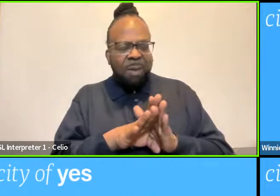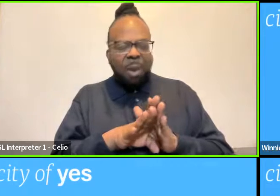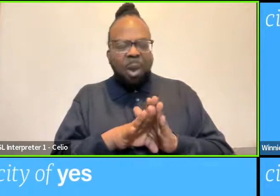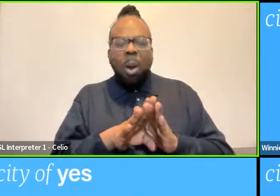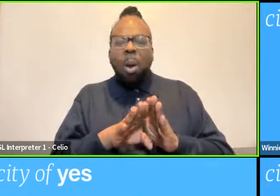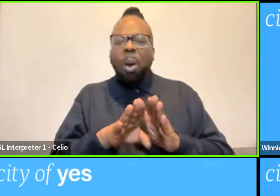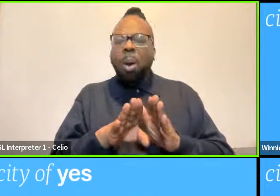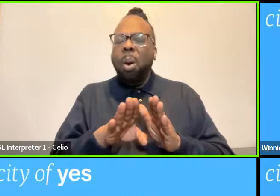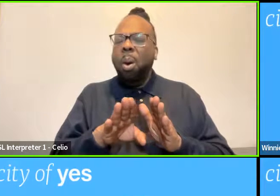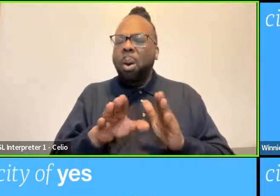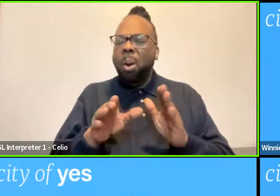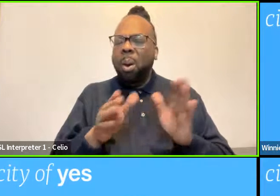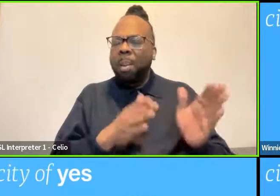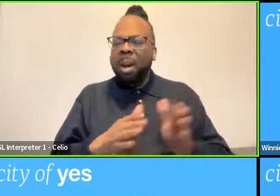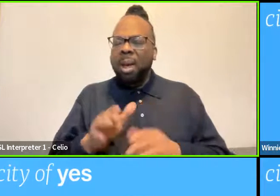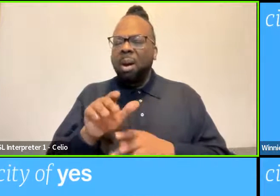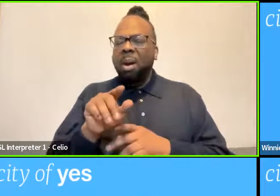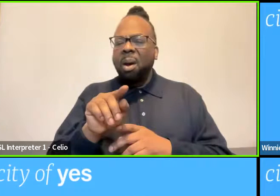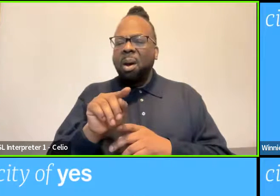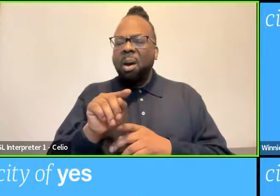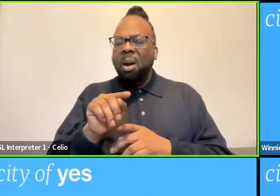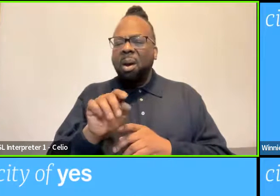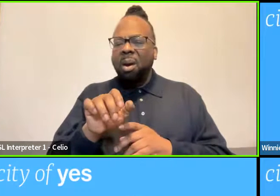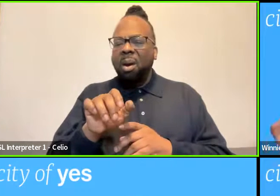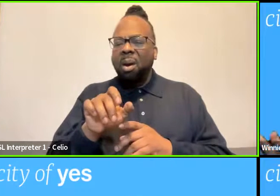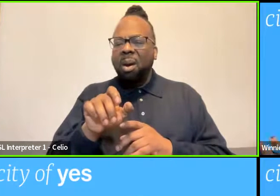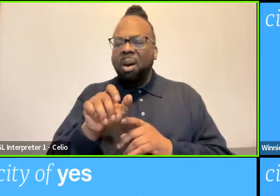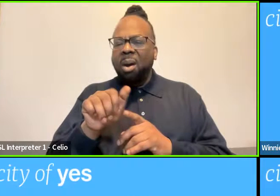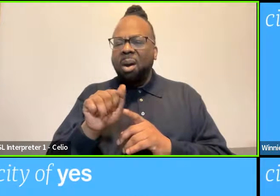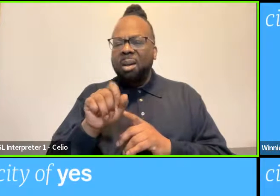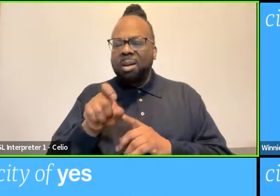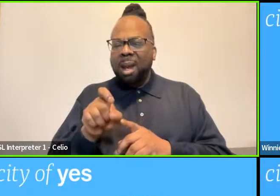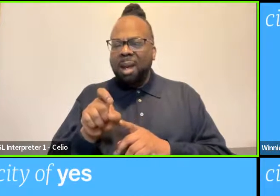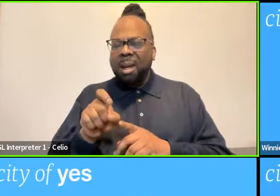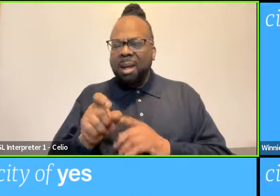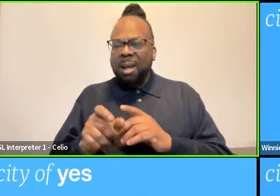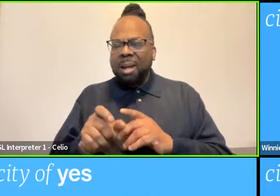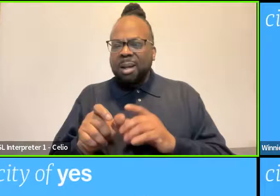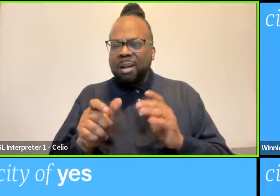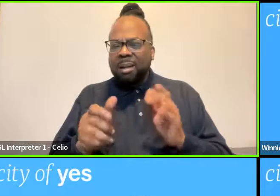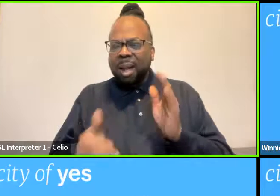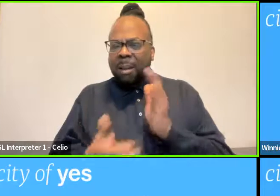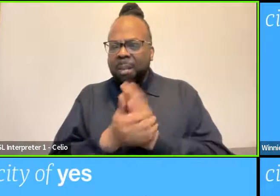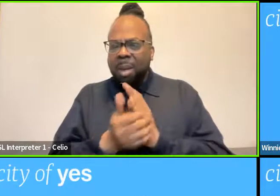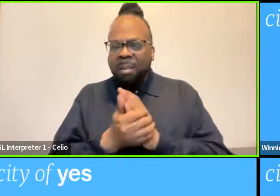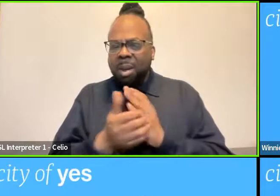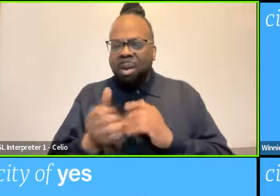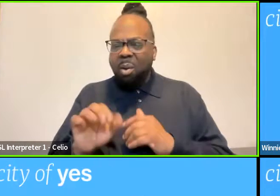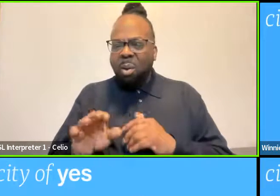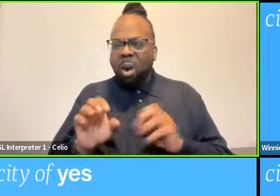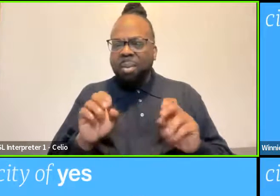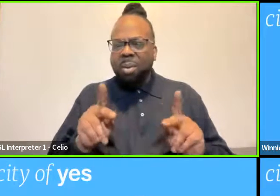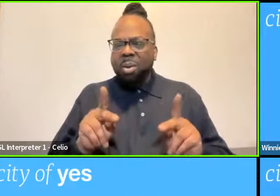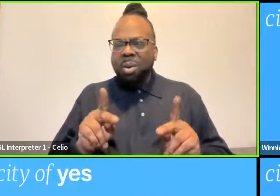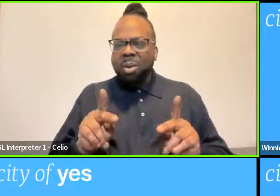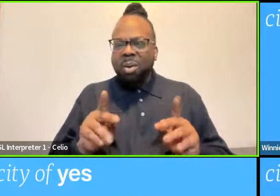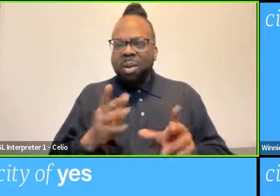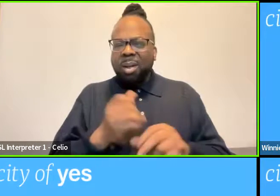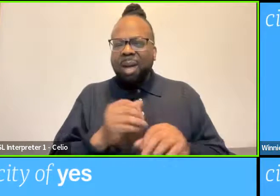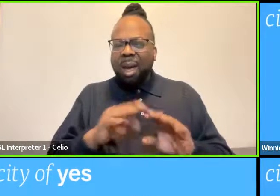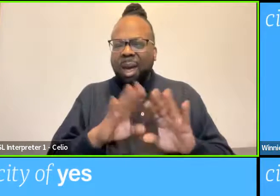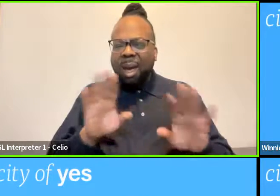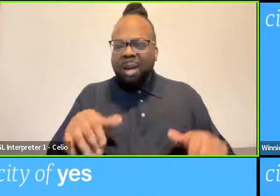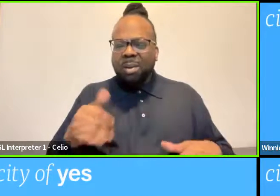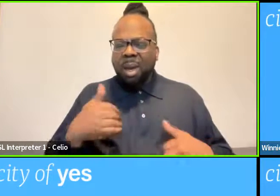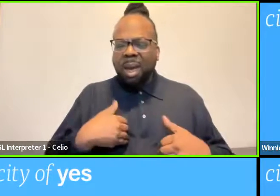about addressing the barriers in our zoning to create for more housing opportunities. So for that particular example, it was like theoretically, if we had a city-owned